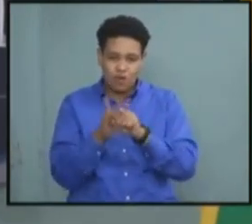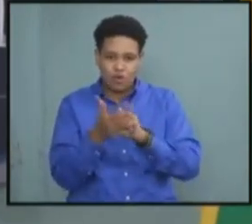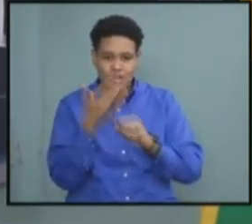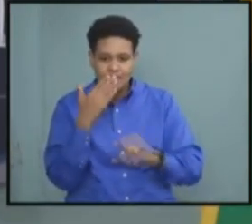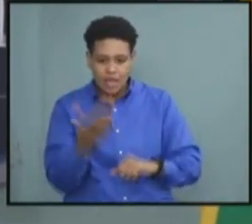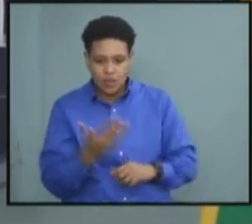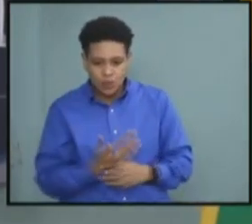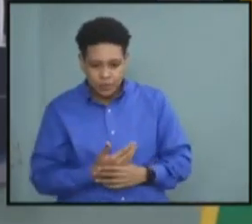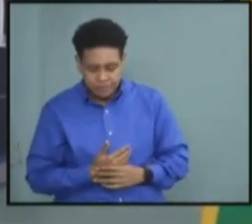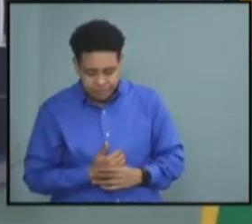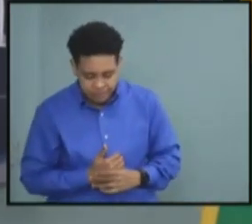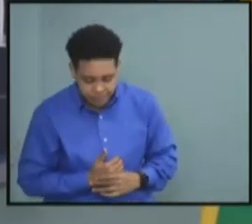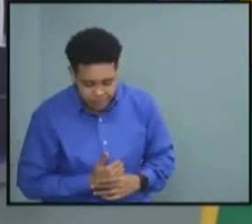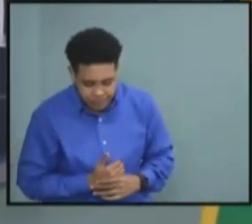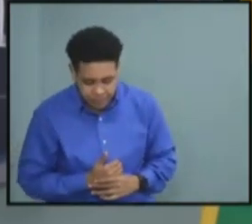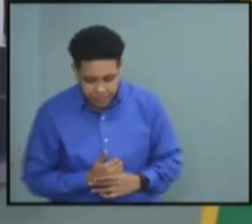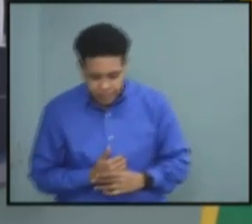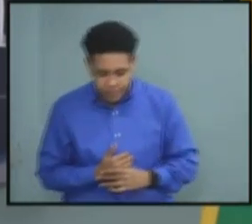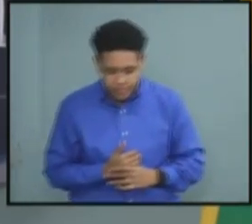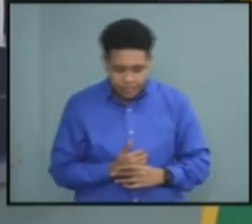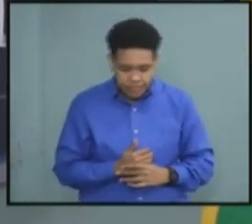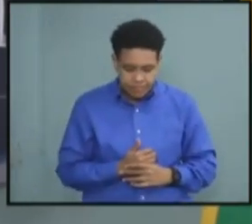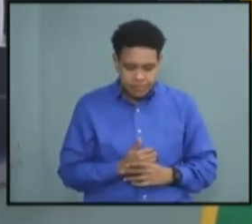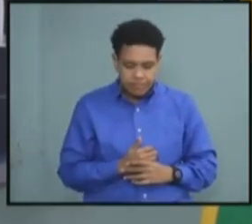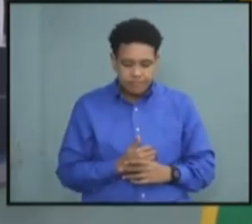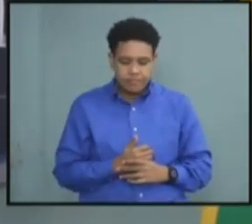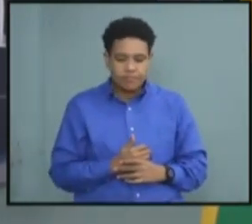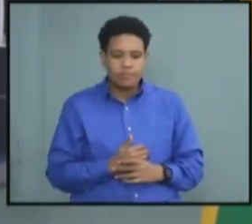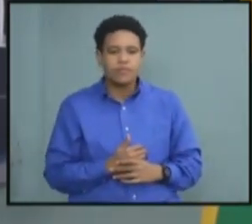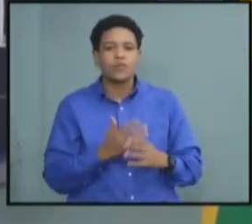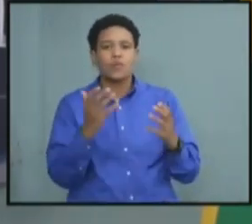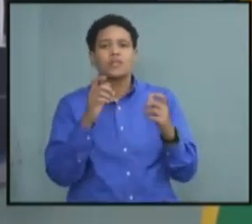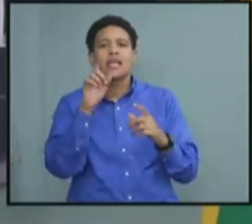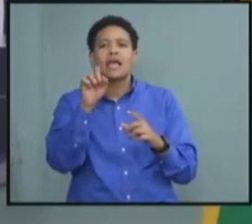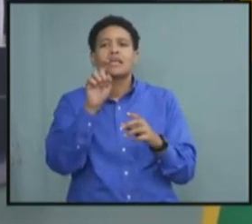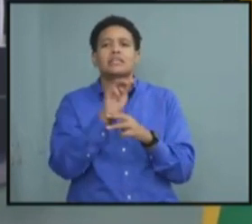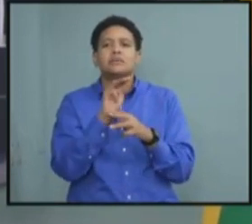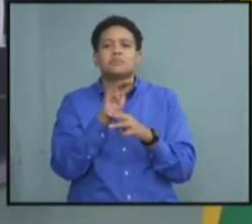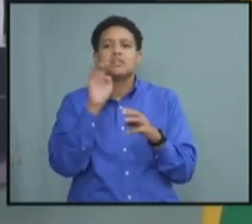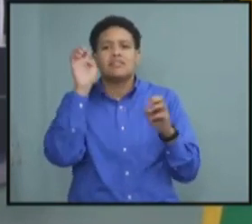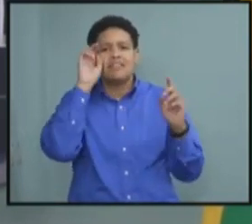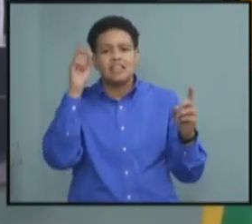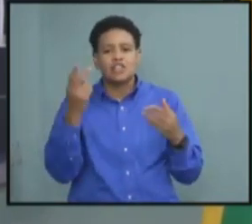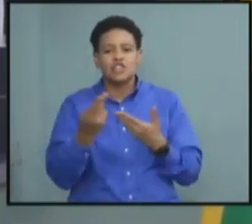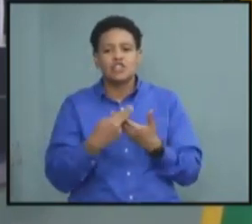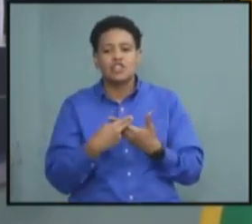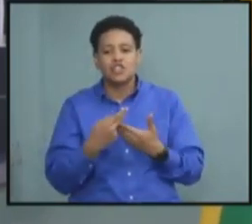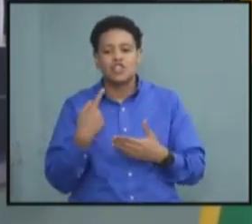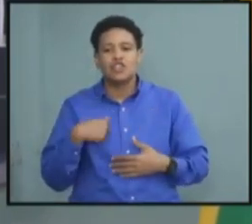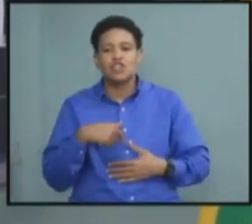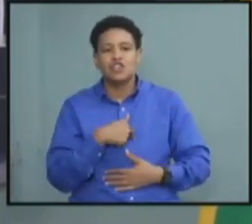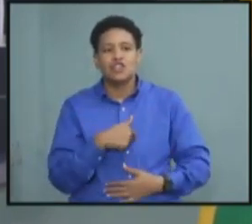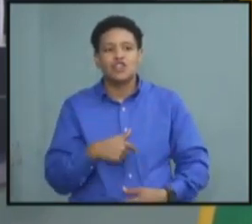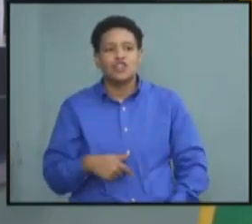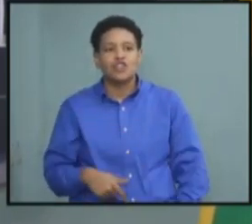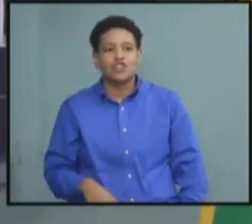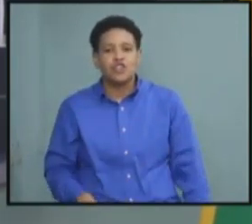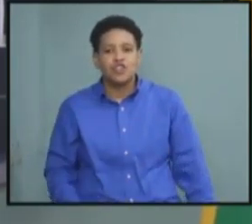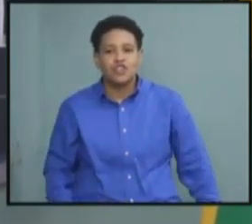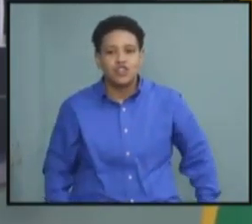you. I want to ask the Minister of Education to join us